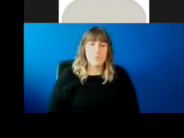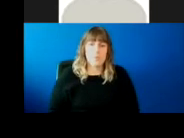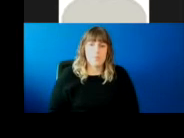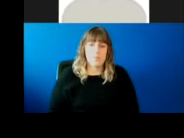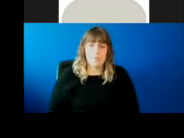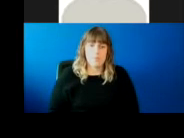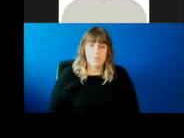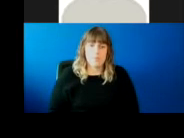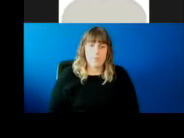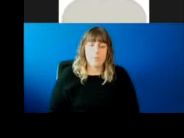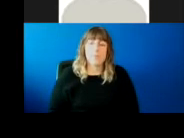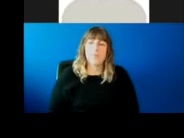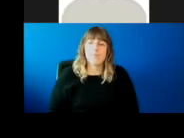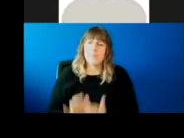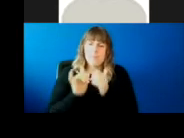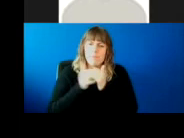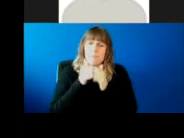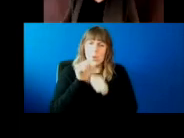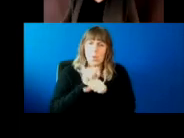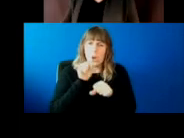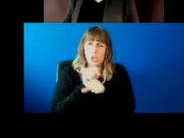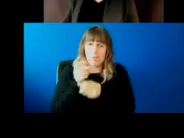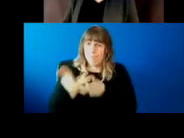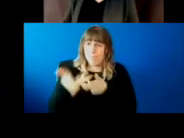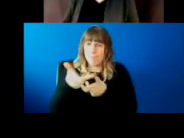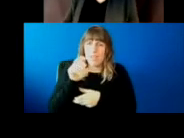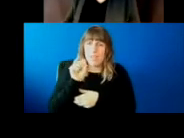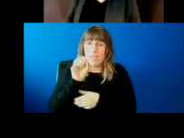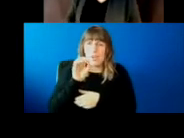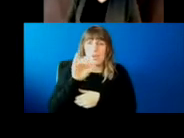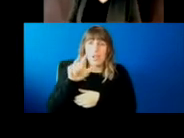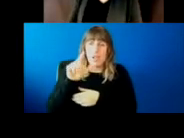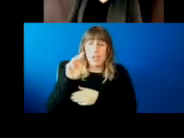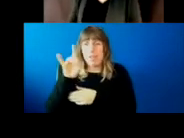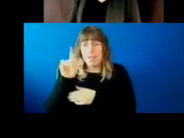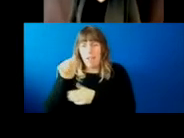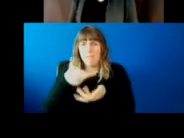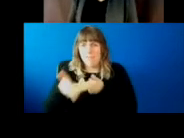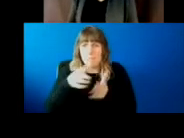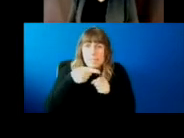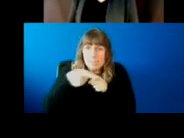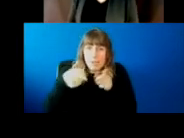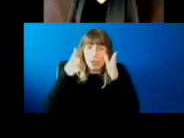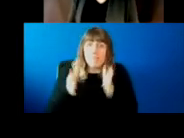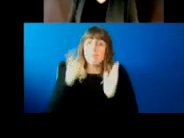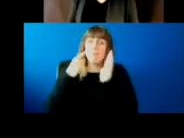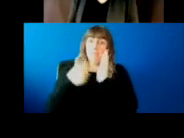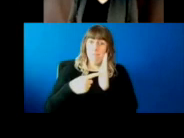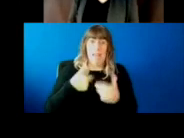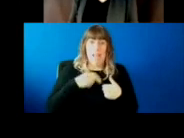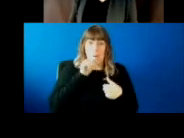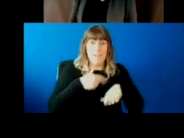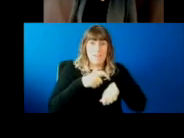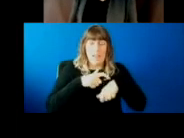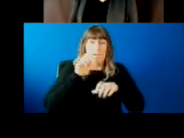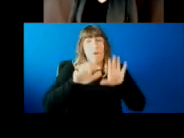Okay, so how does one work with social media engagement specialists? For example, we don't have time to be on the platforms, or even